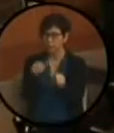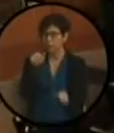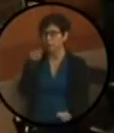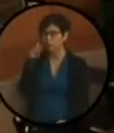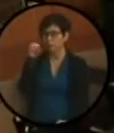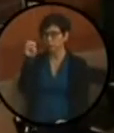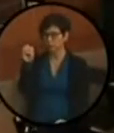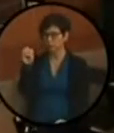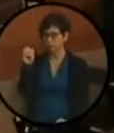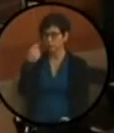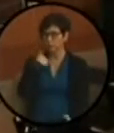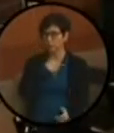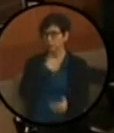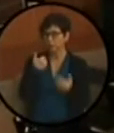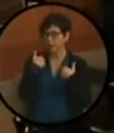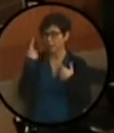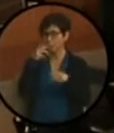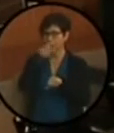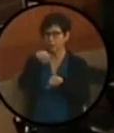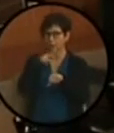Byndom.